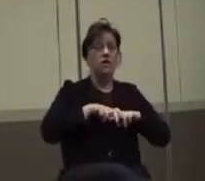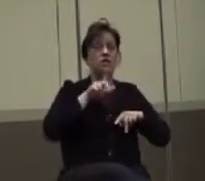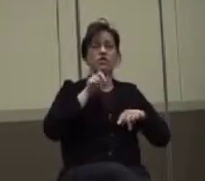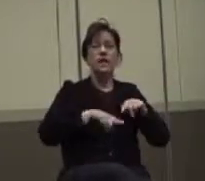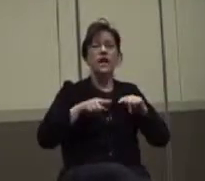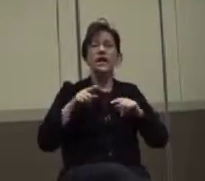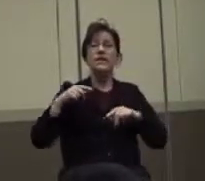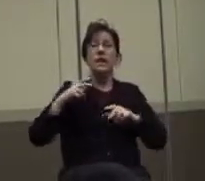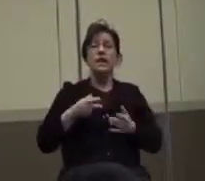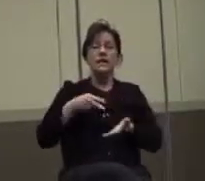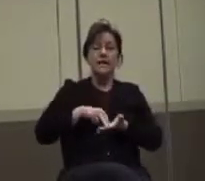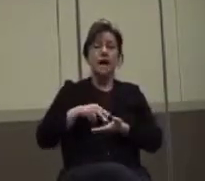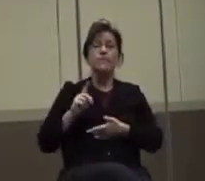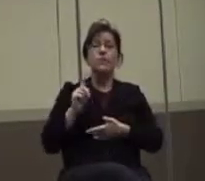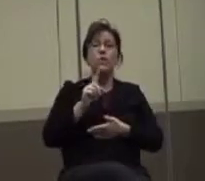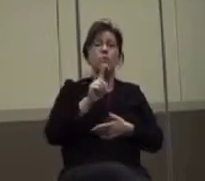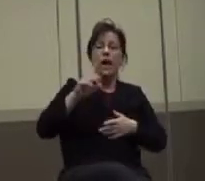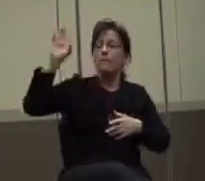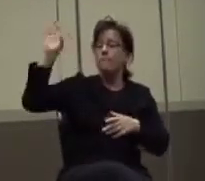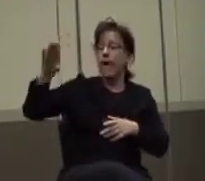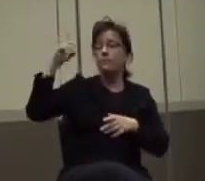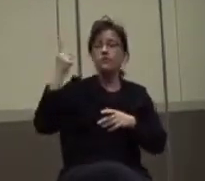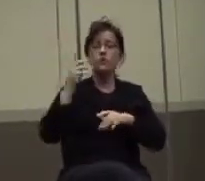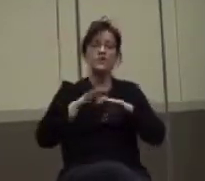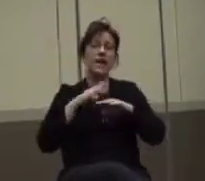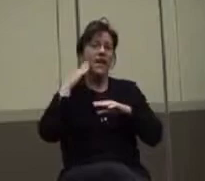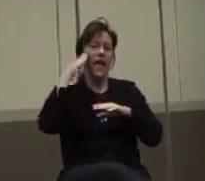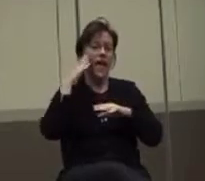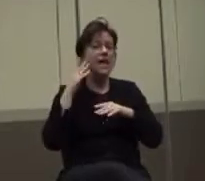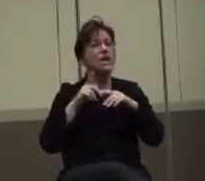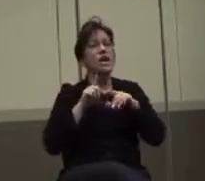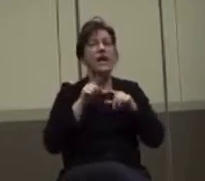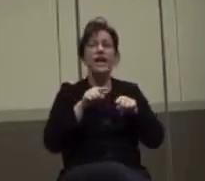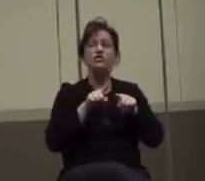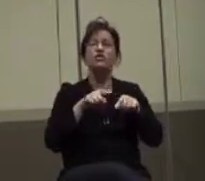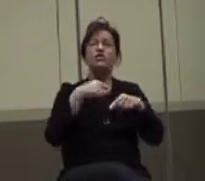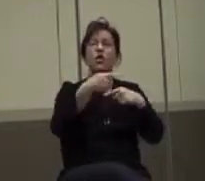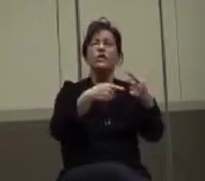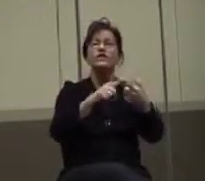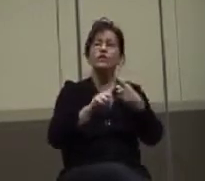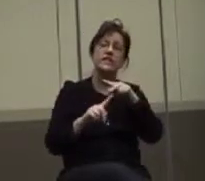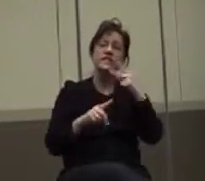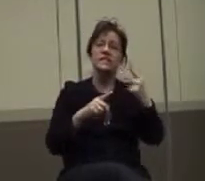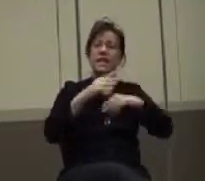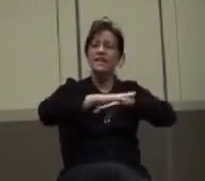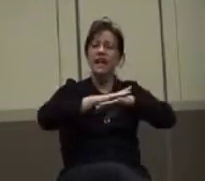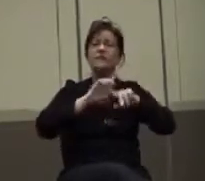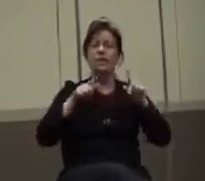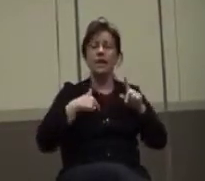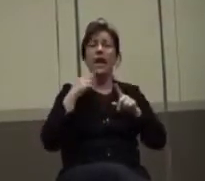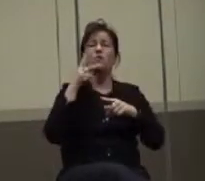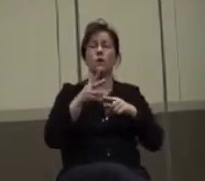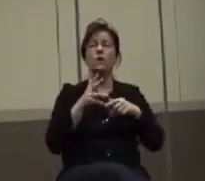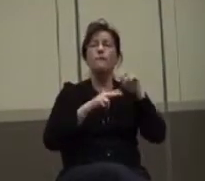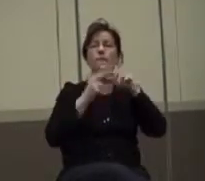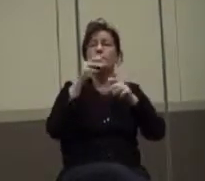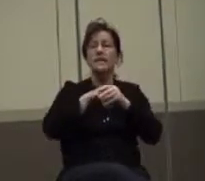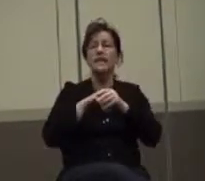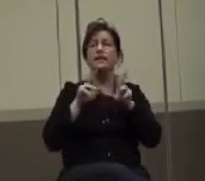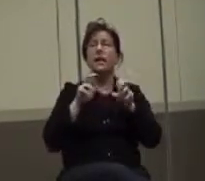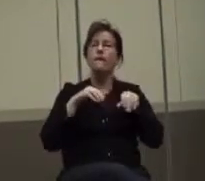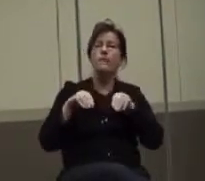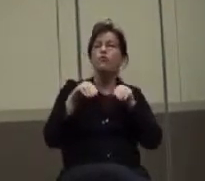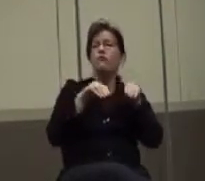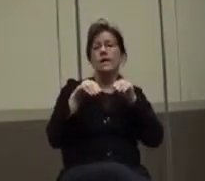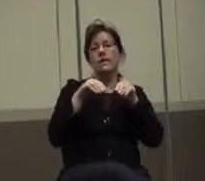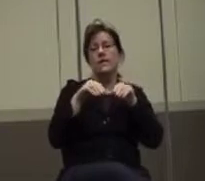passes by them, because that's not part of her disability. All right? But I'm going to work movement into it. I'm going to work the situation that if I've got a